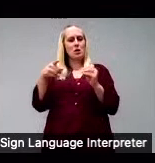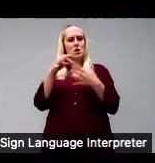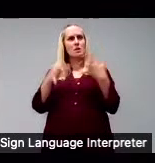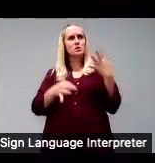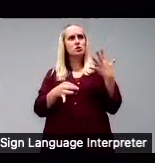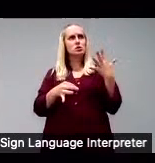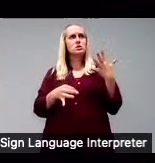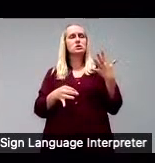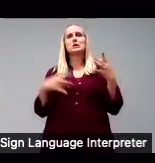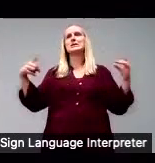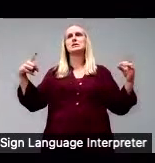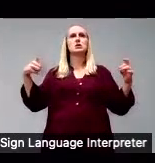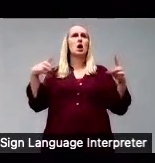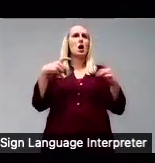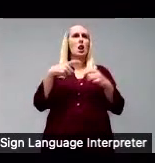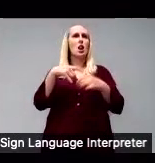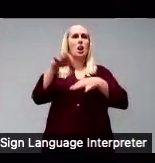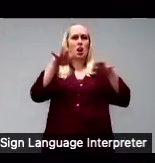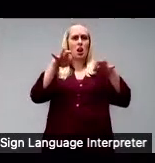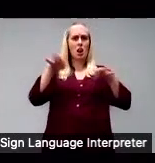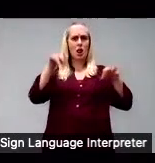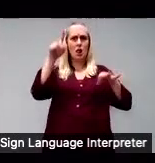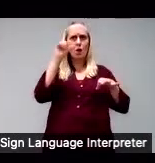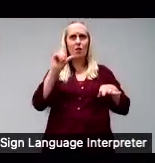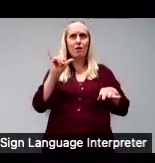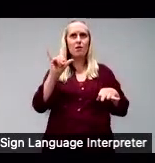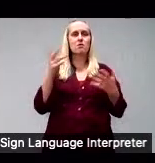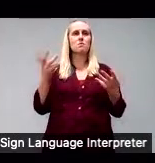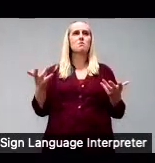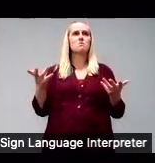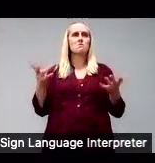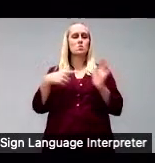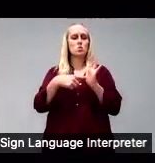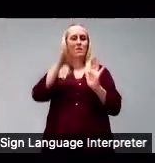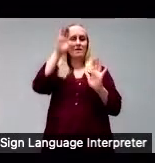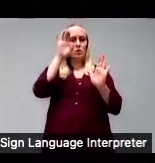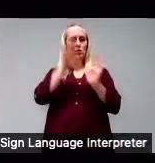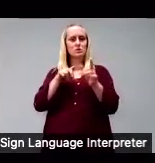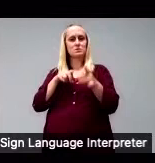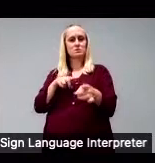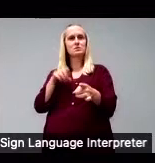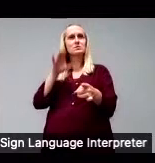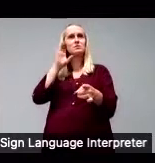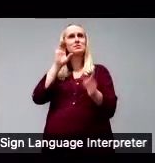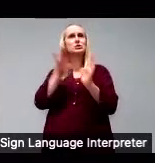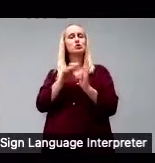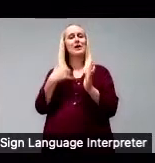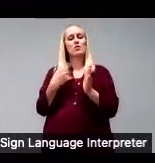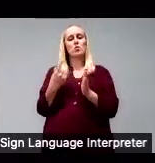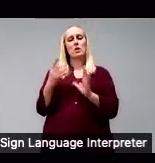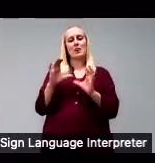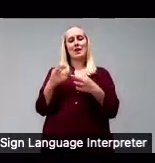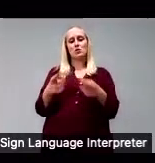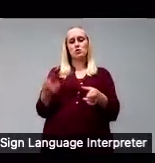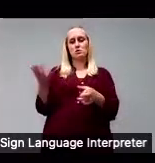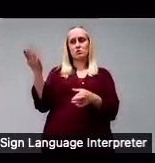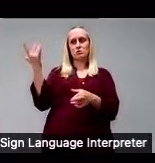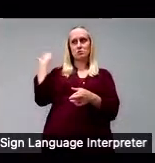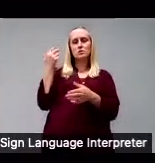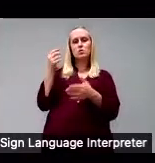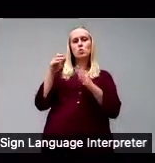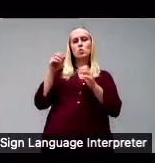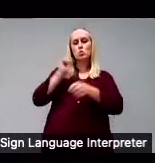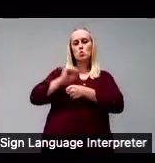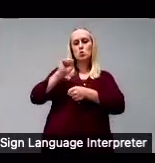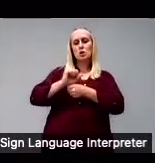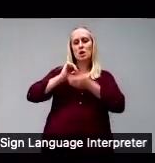it's complicated to explain what this might look like. So this is a picture. We had one classroom a few years ago that started working with the city of Salem